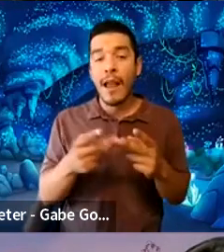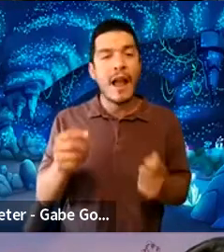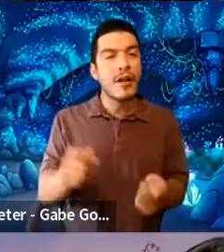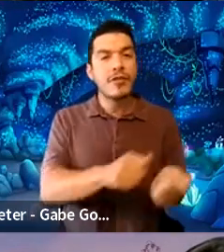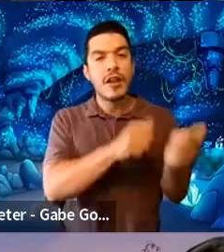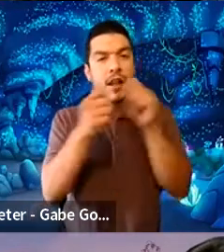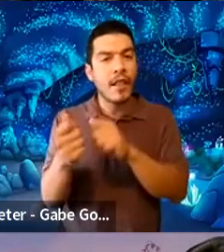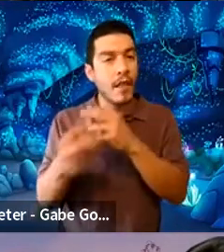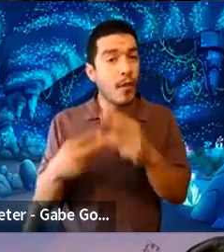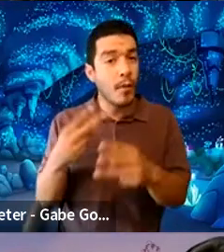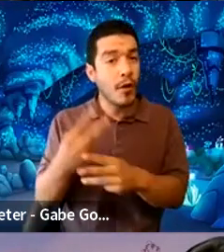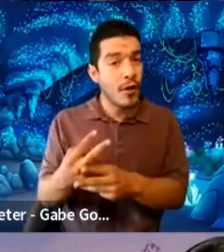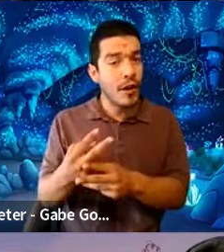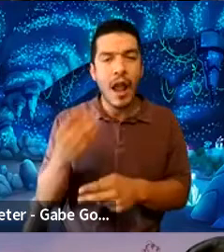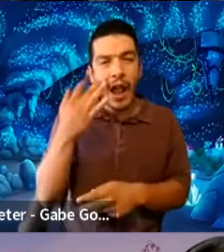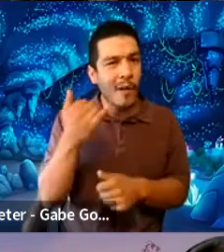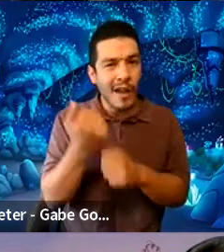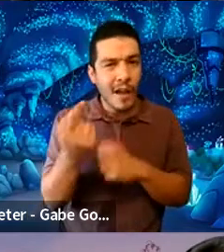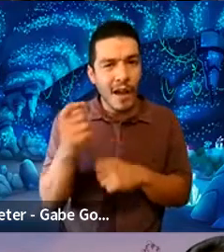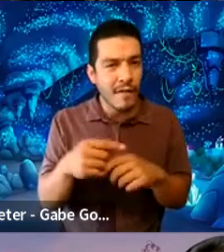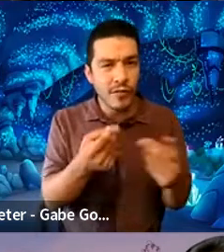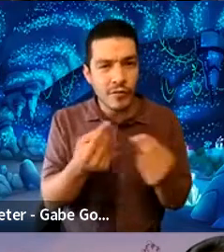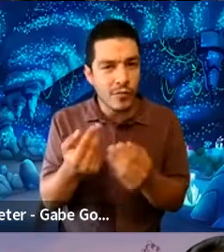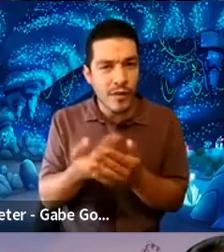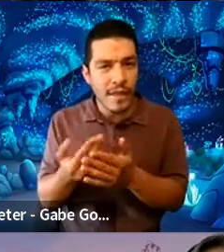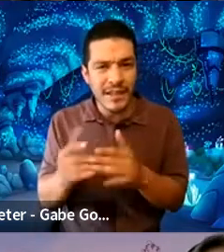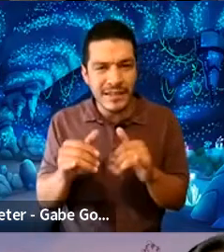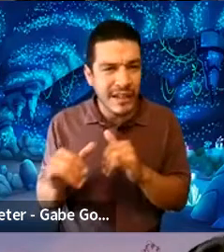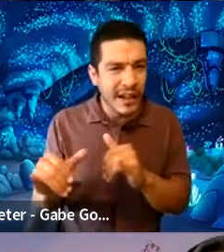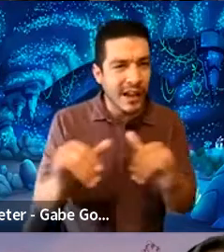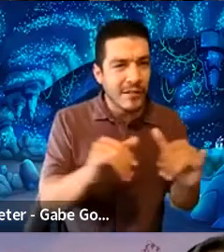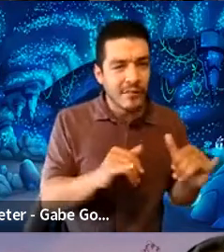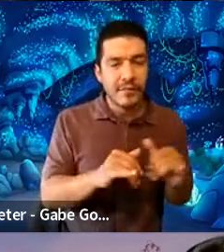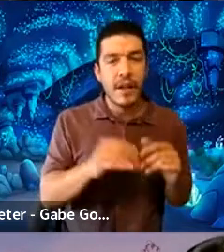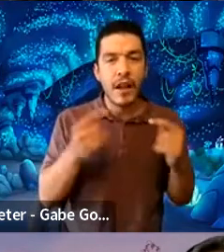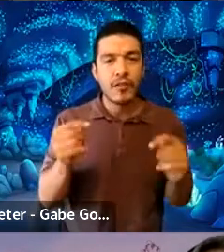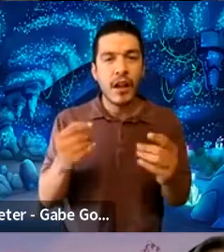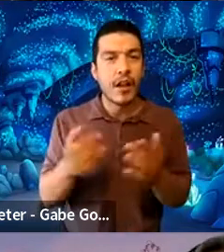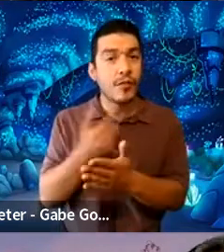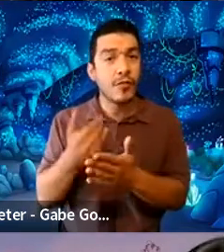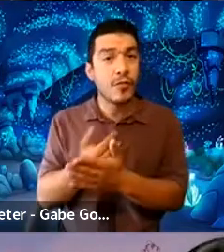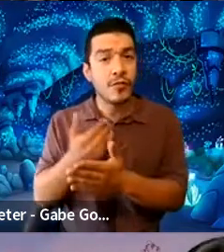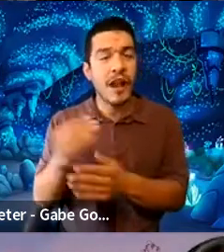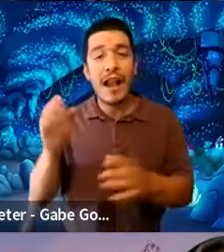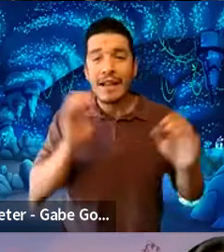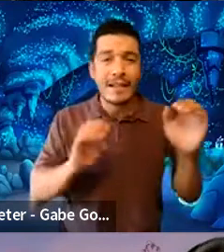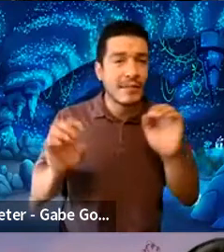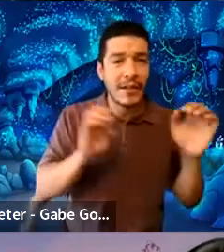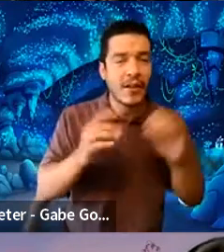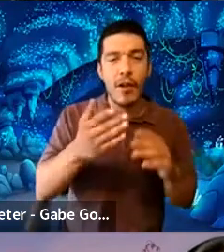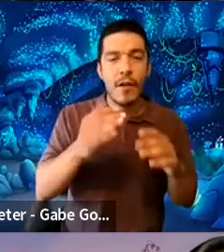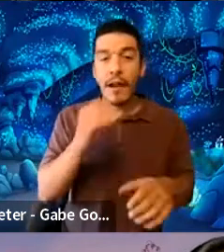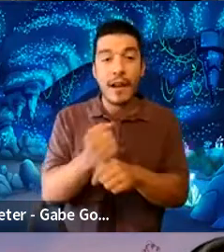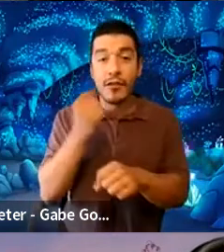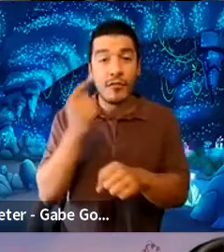world. And why does everyone have to do things the same and trying new and experimenting, and you may not get